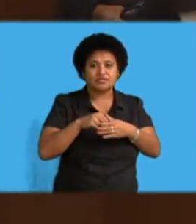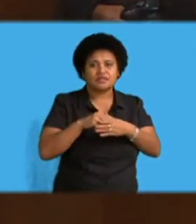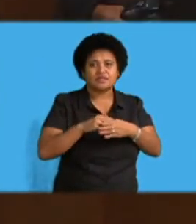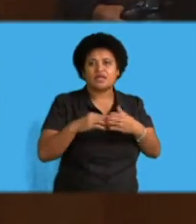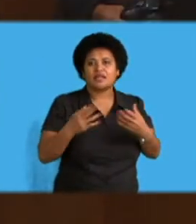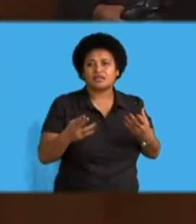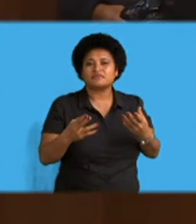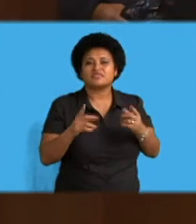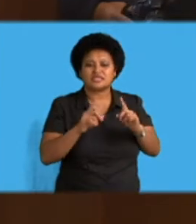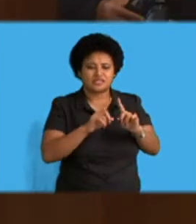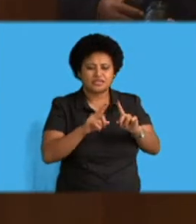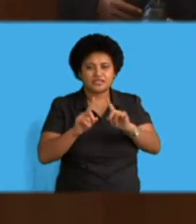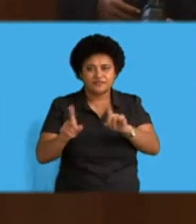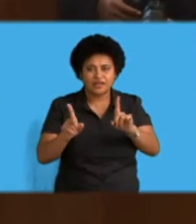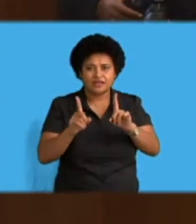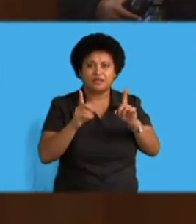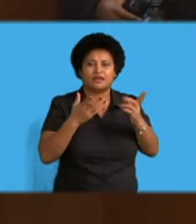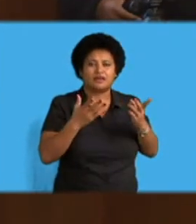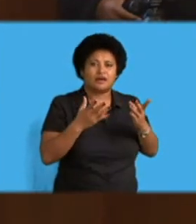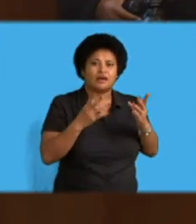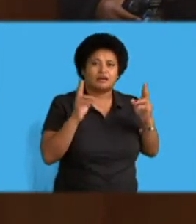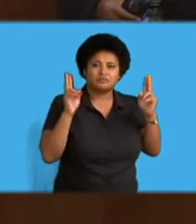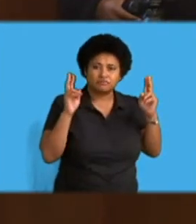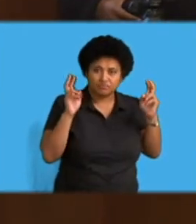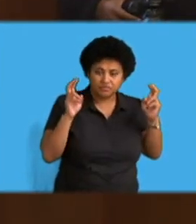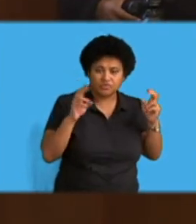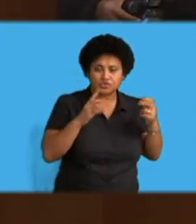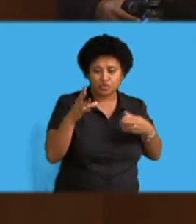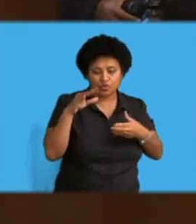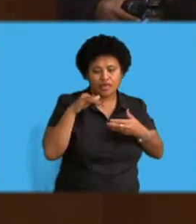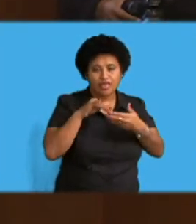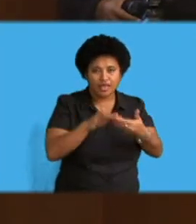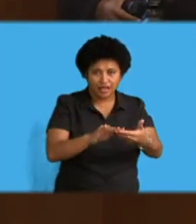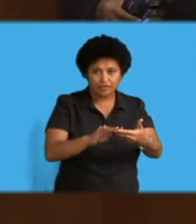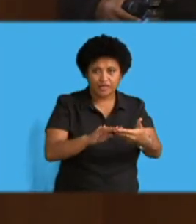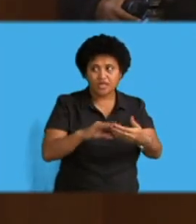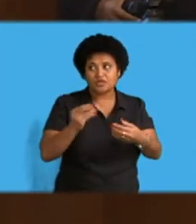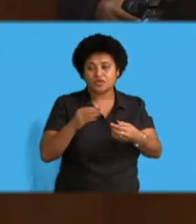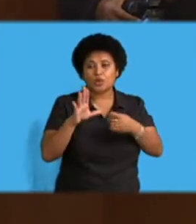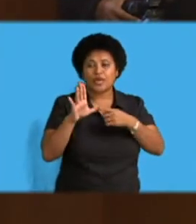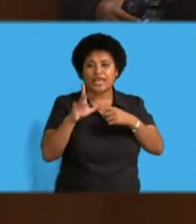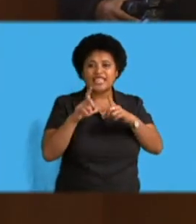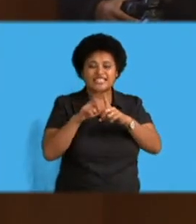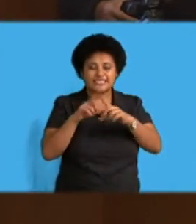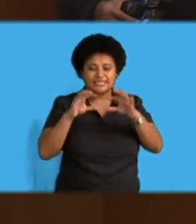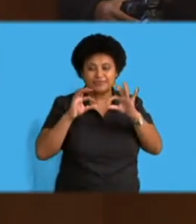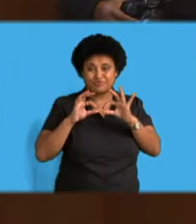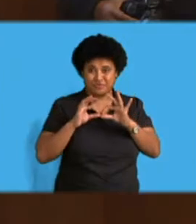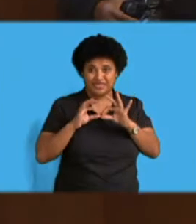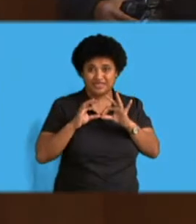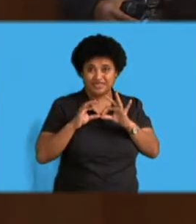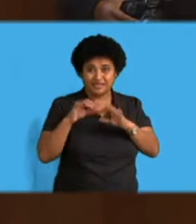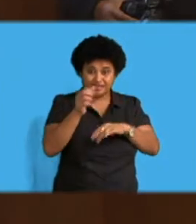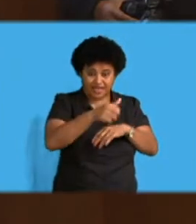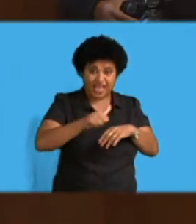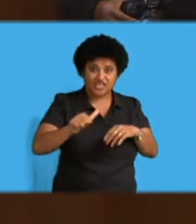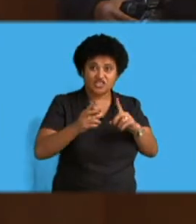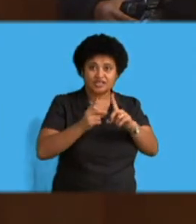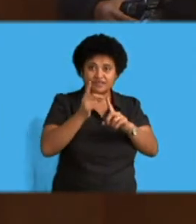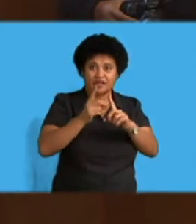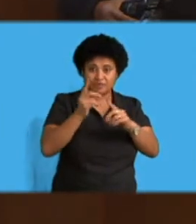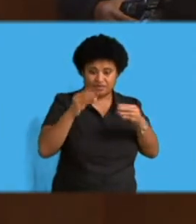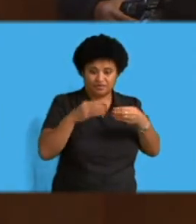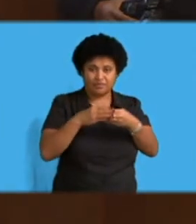GCF and further proposed that the ADB step in to provide those approved GCF funds, as this will enable expeditious